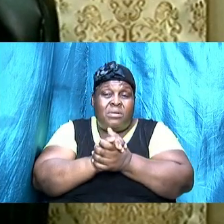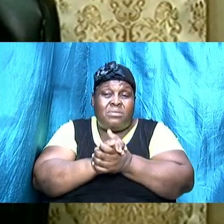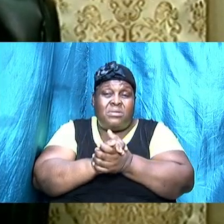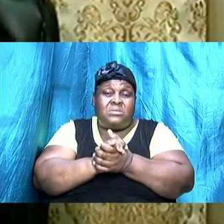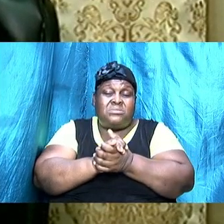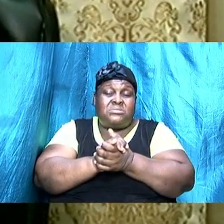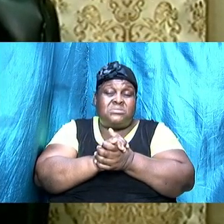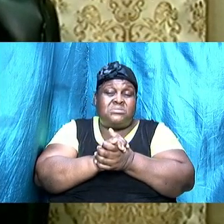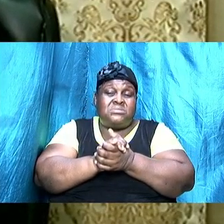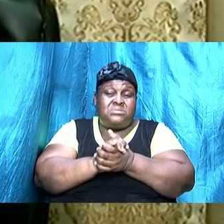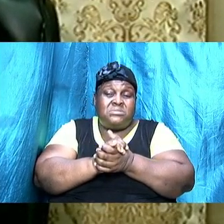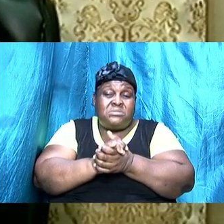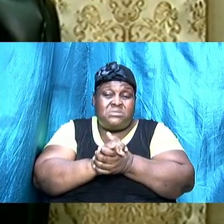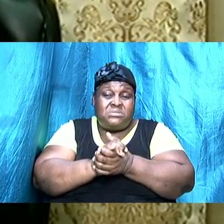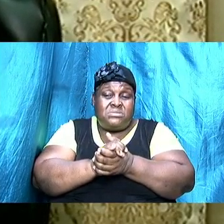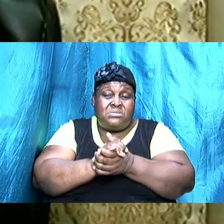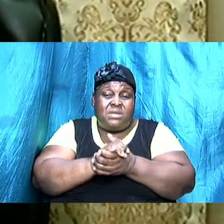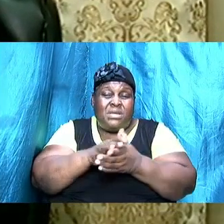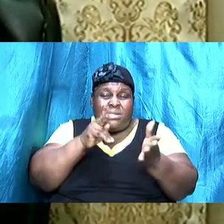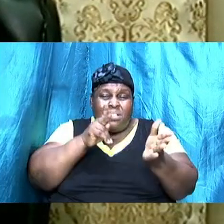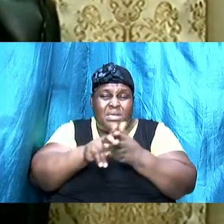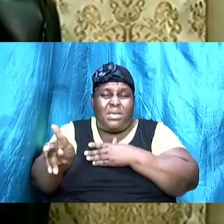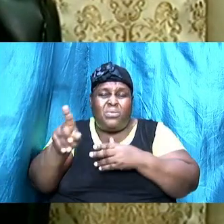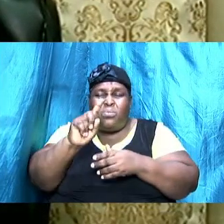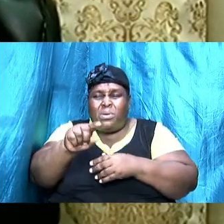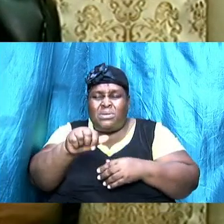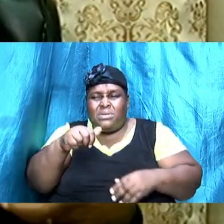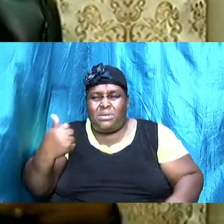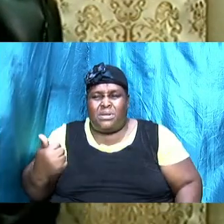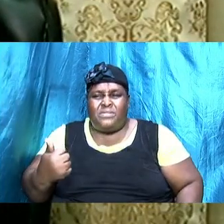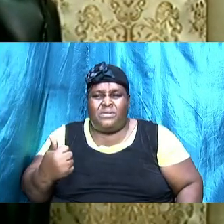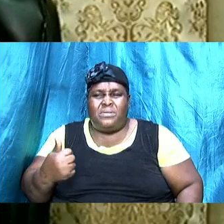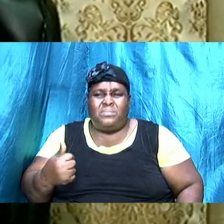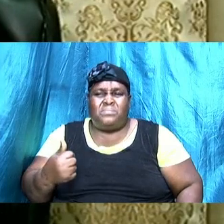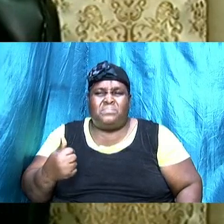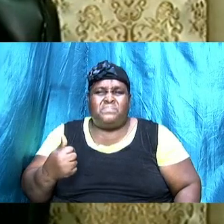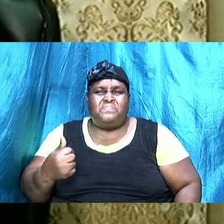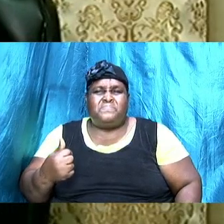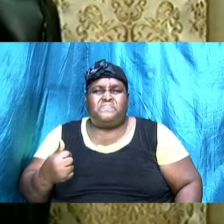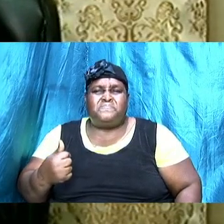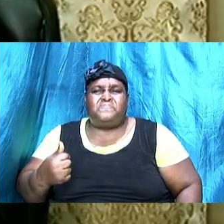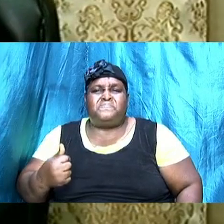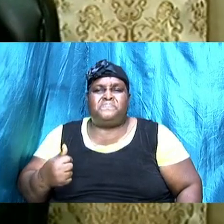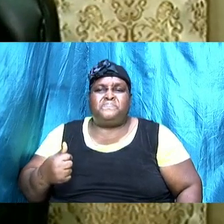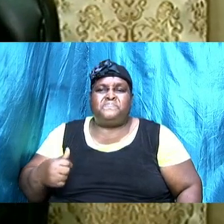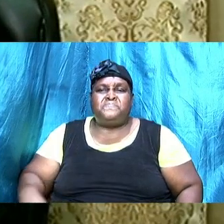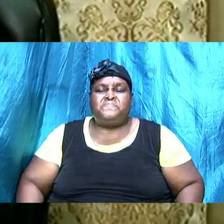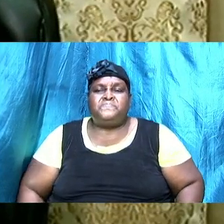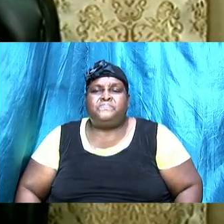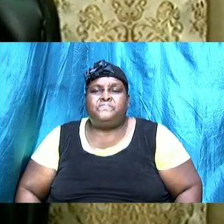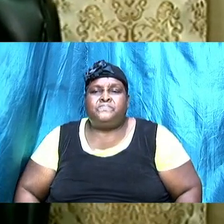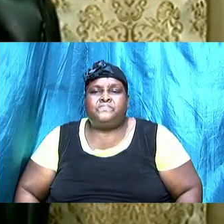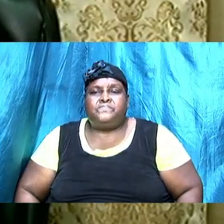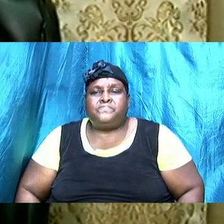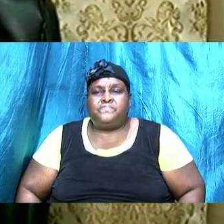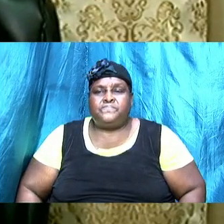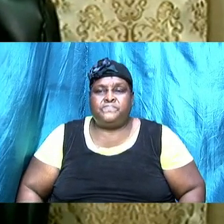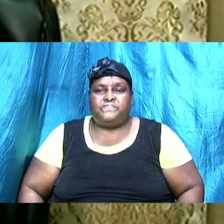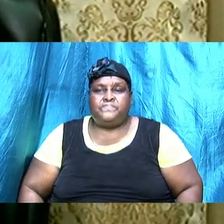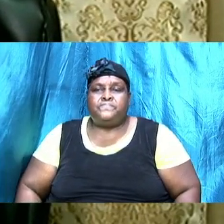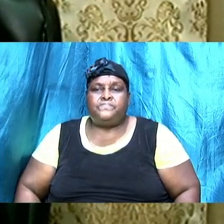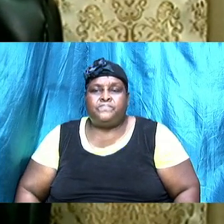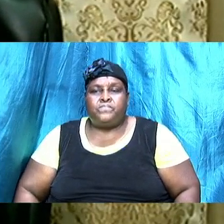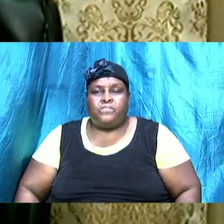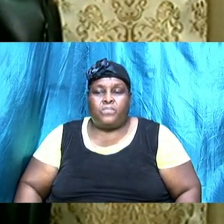back. And there is a, look, be very careful if I might just inject this here.